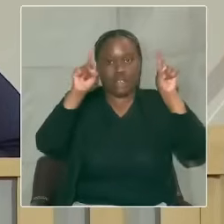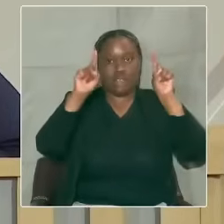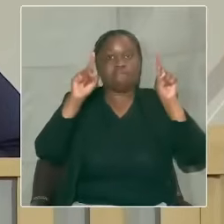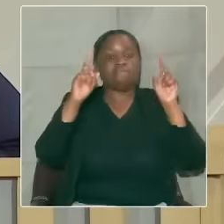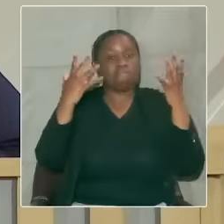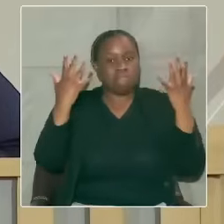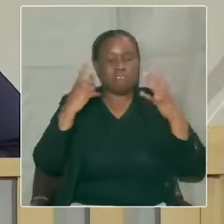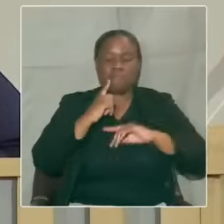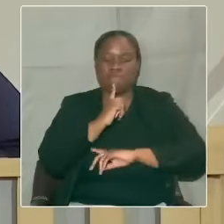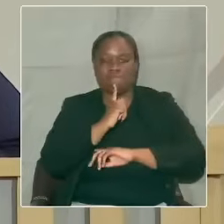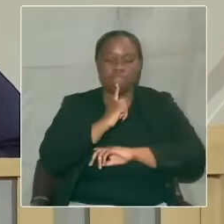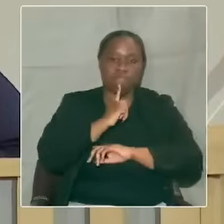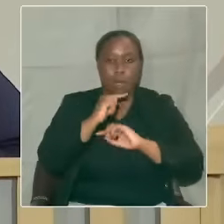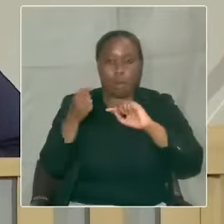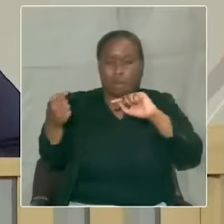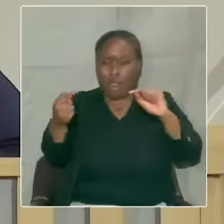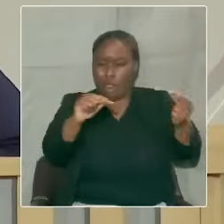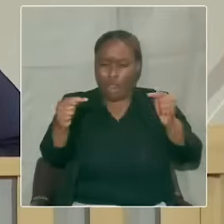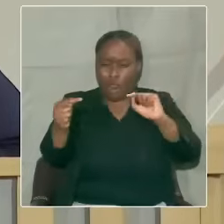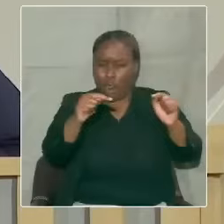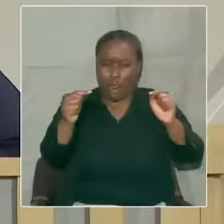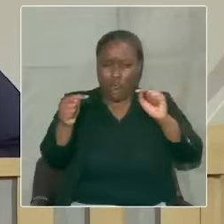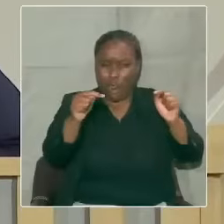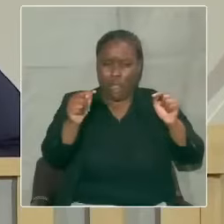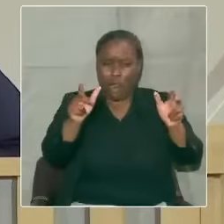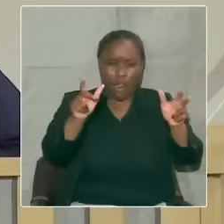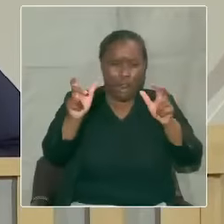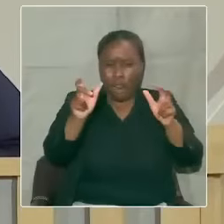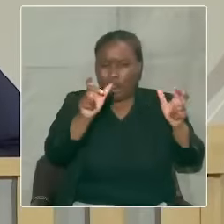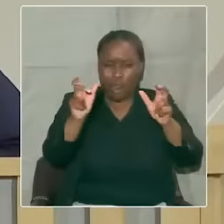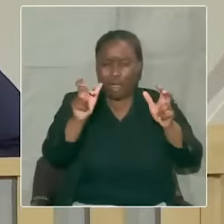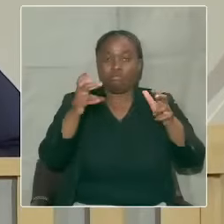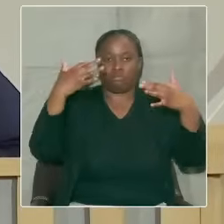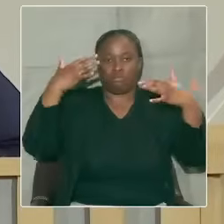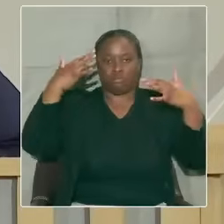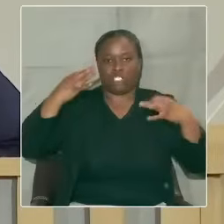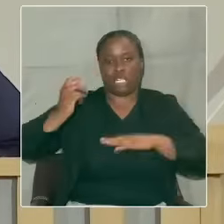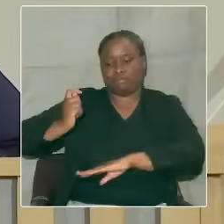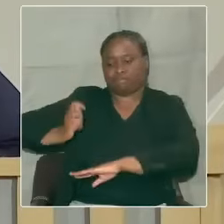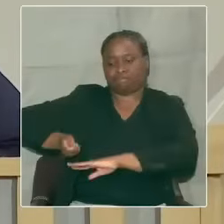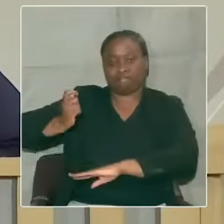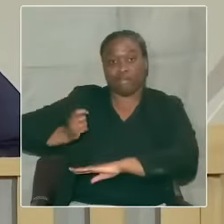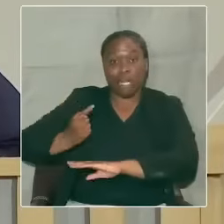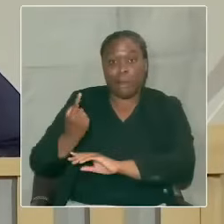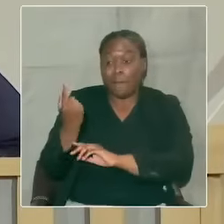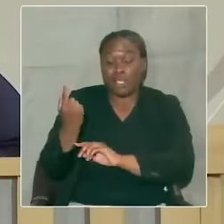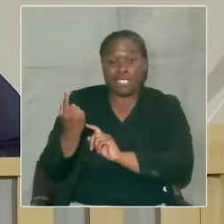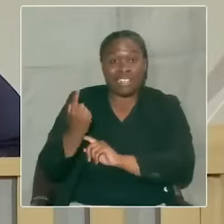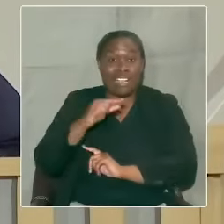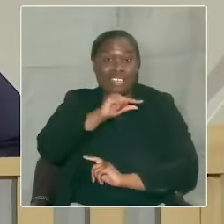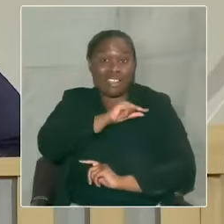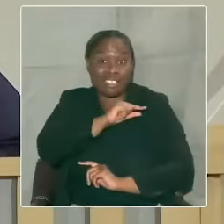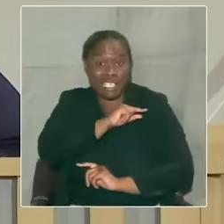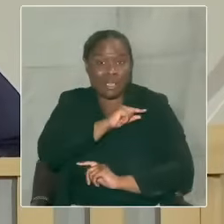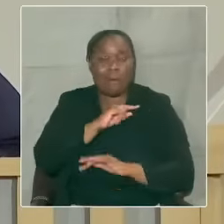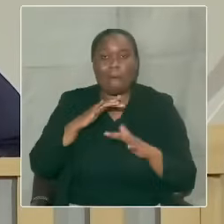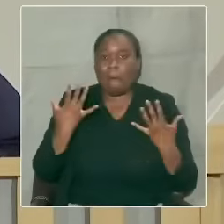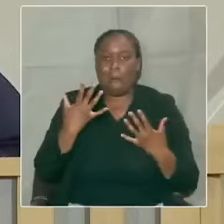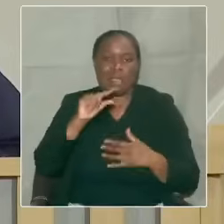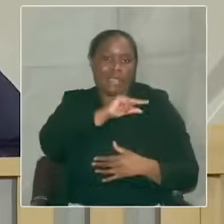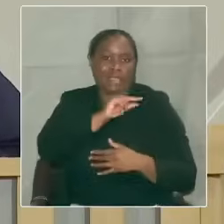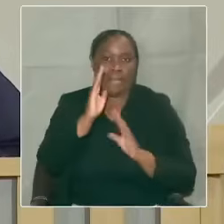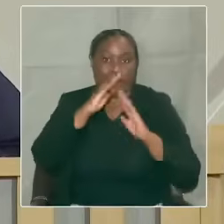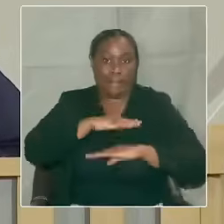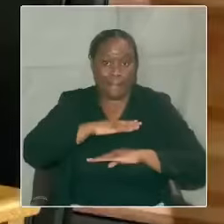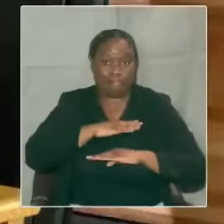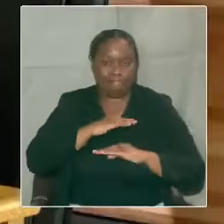conduct a fair and impartial trial to determine the guilt or the innocence of the accused person. The third